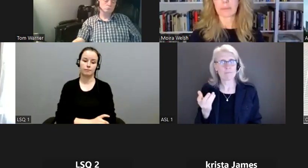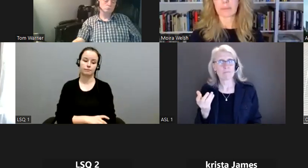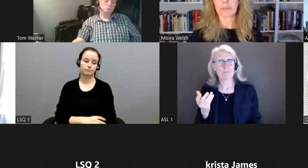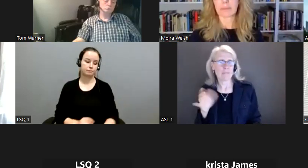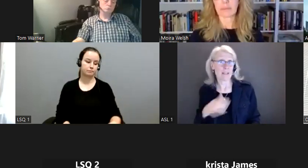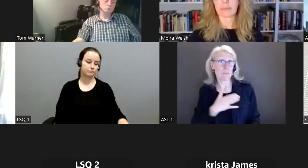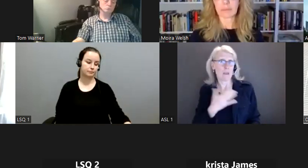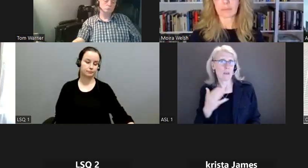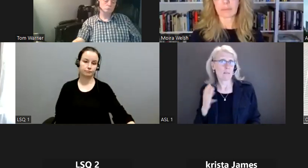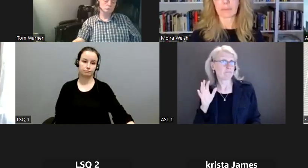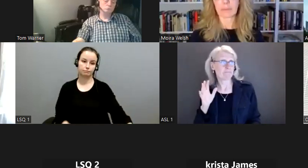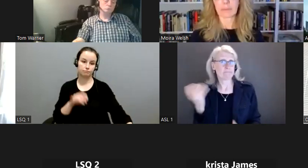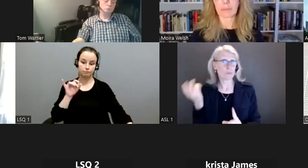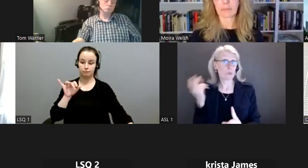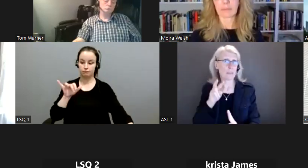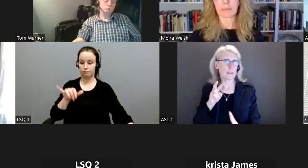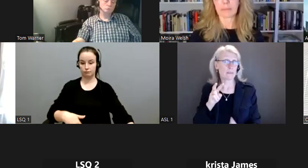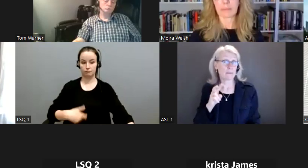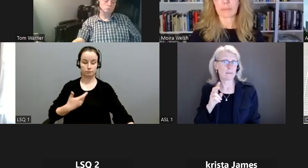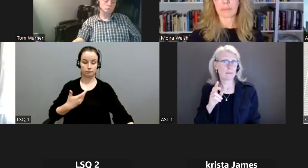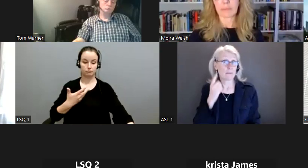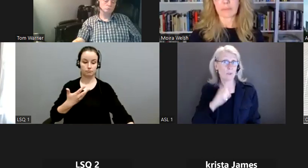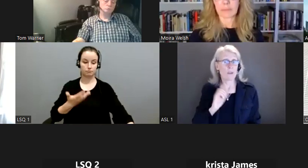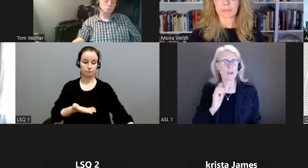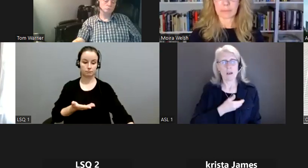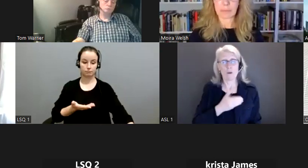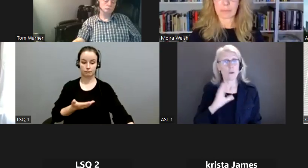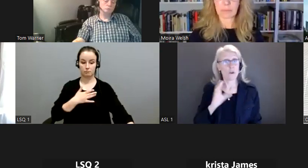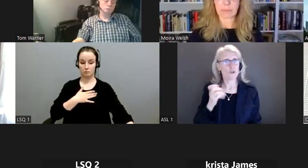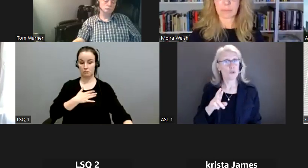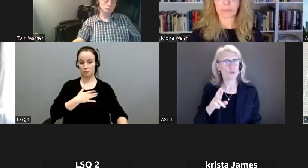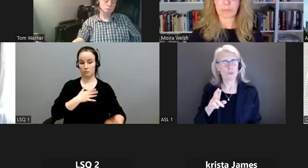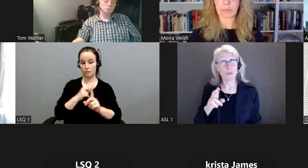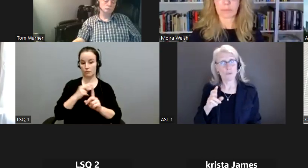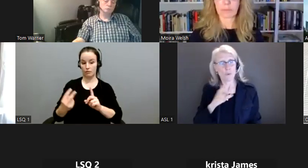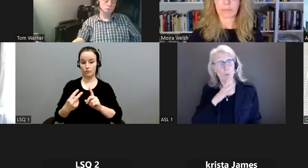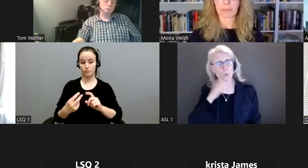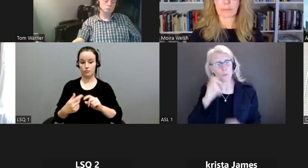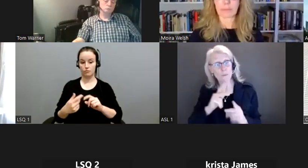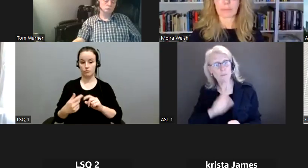for a charter on the rights of older persons,